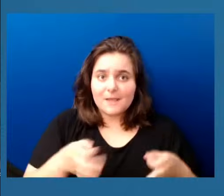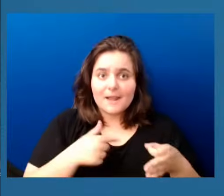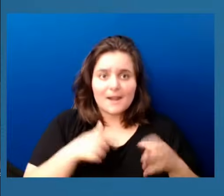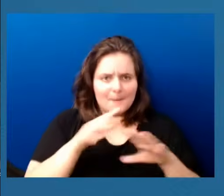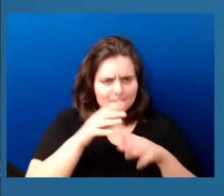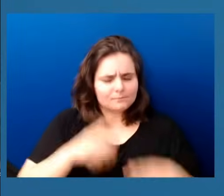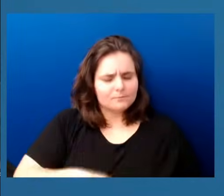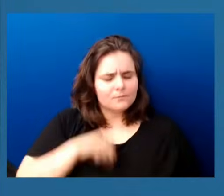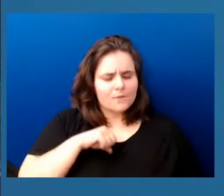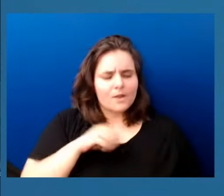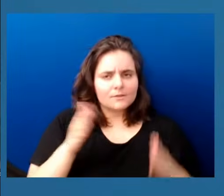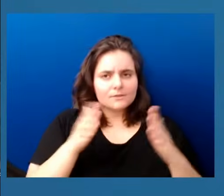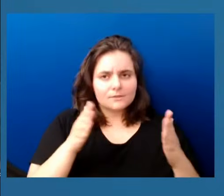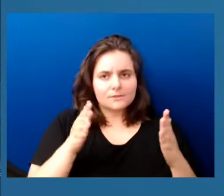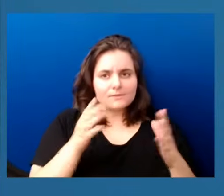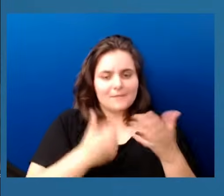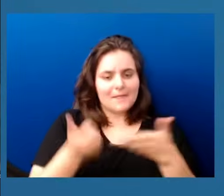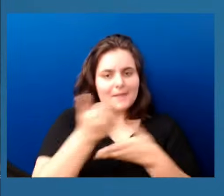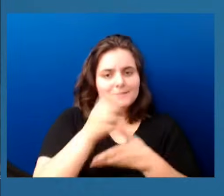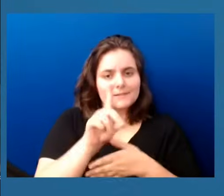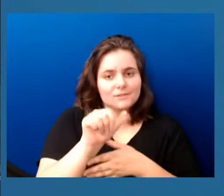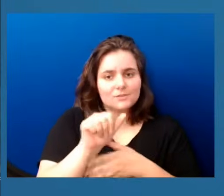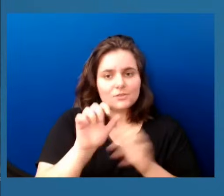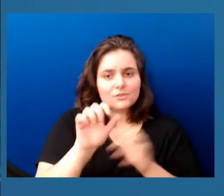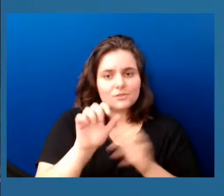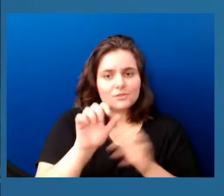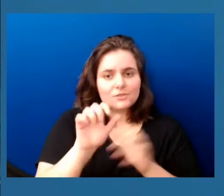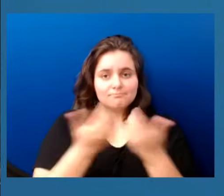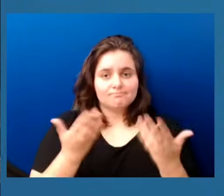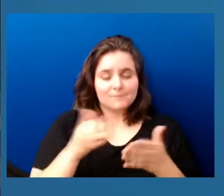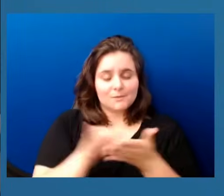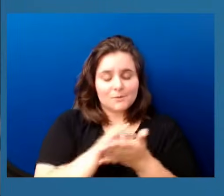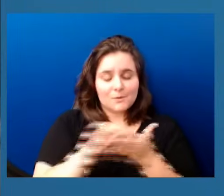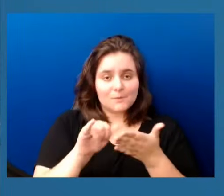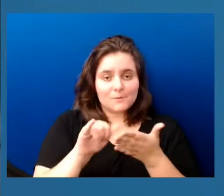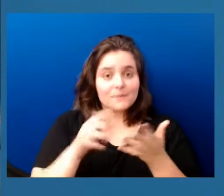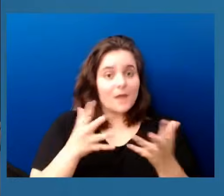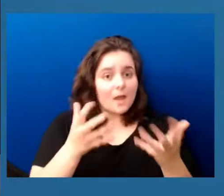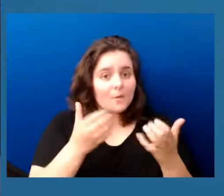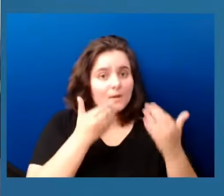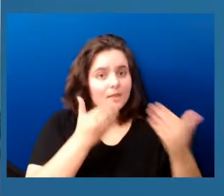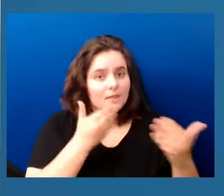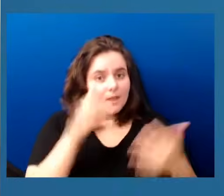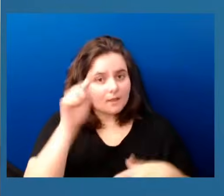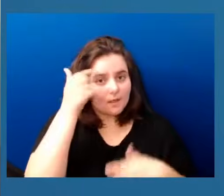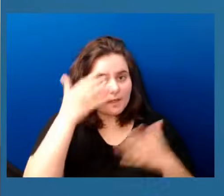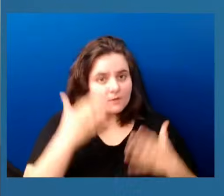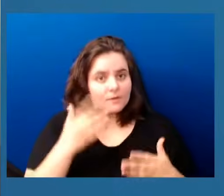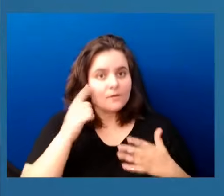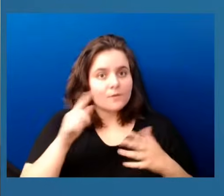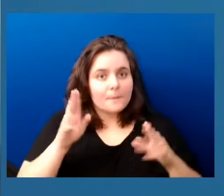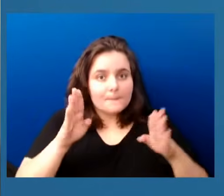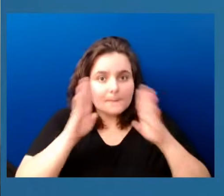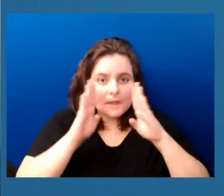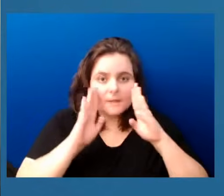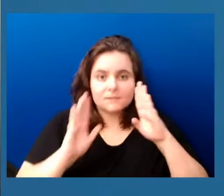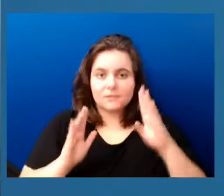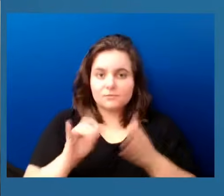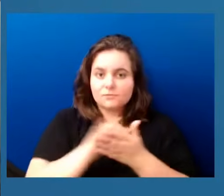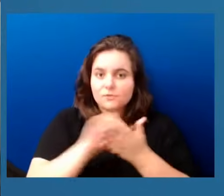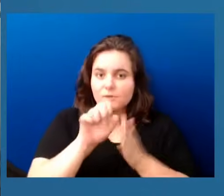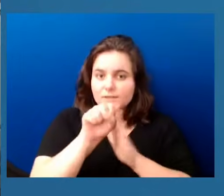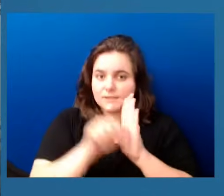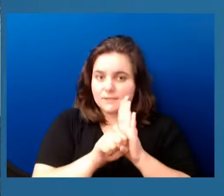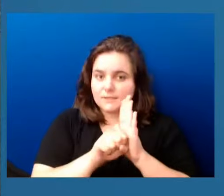Association of the State of New York. I want to thank Governor Hochul for listening to New York State's prosecutors and for